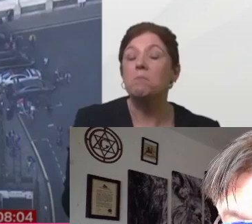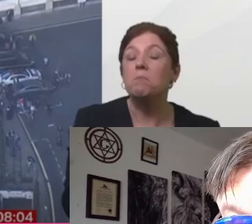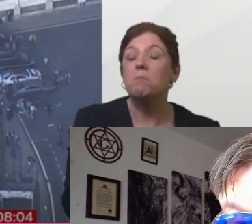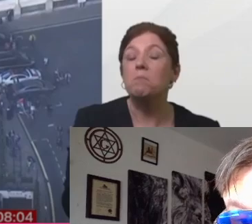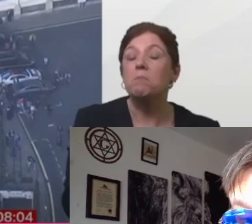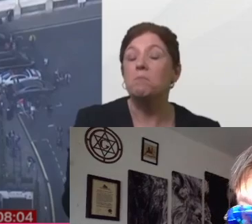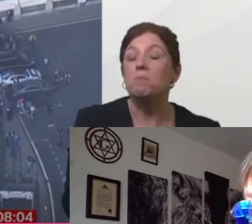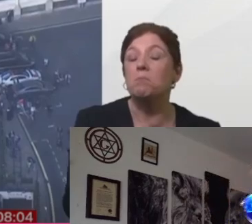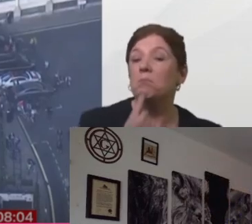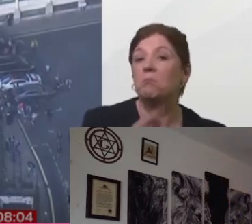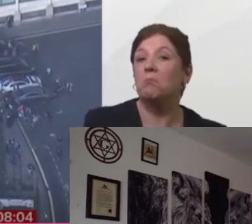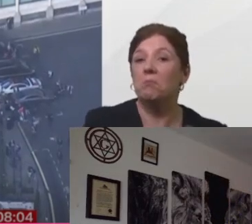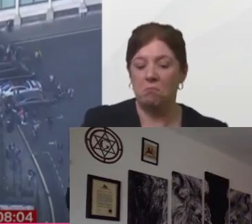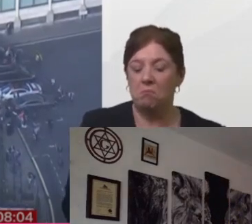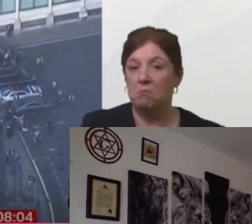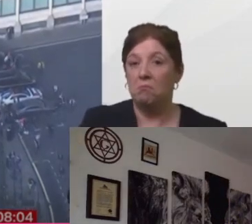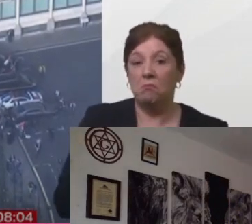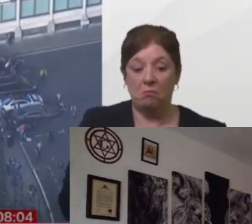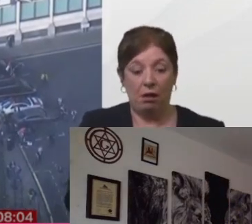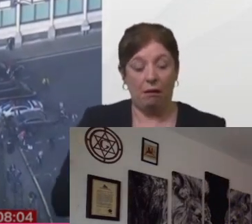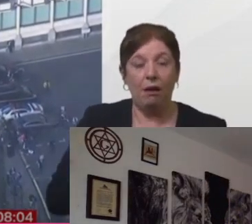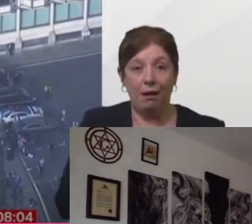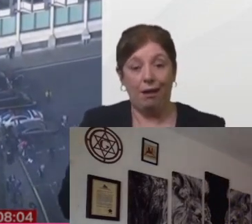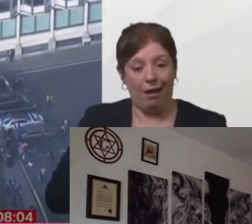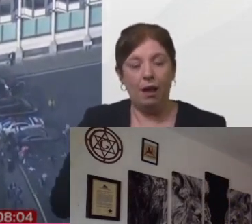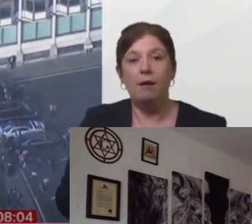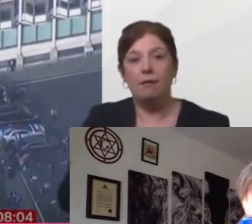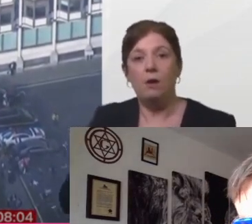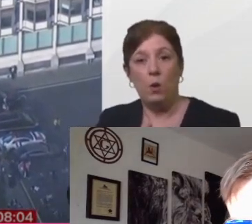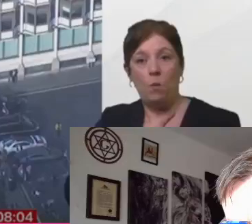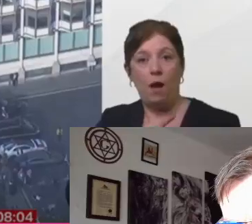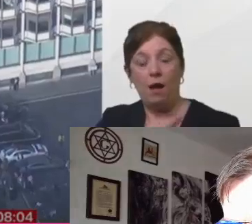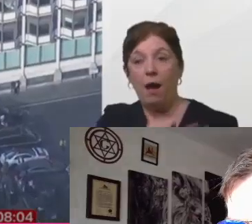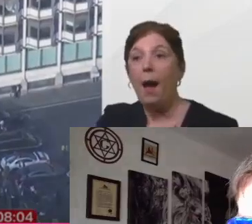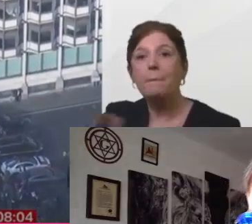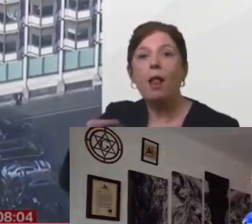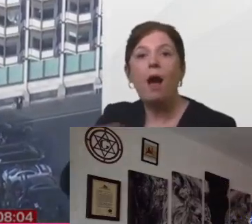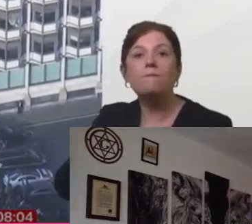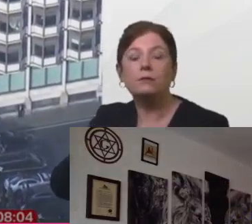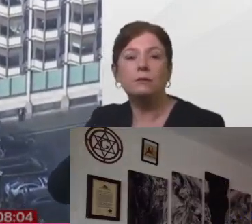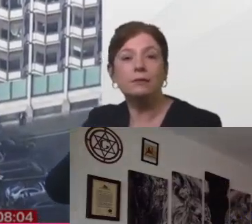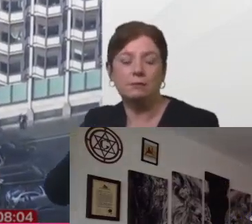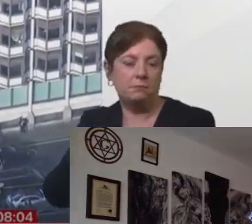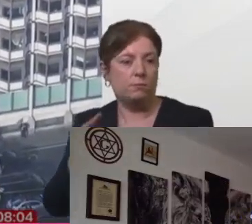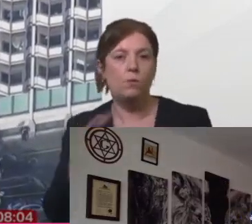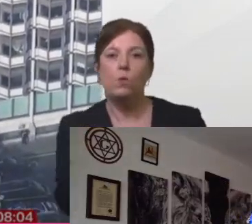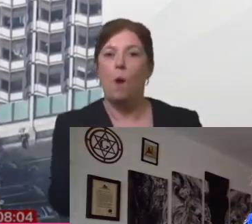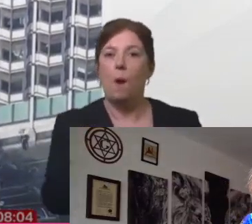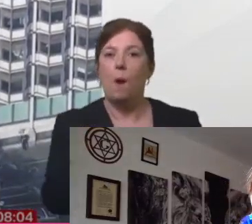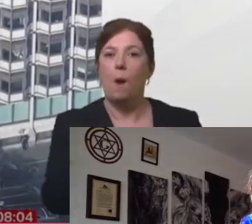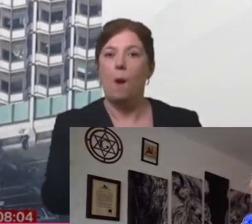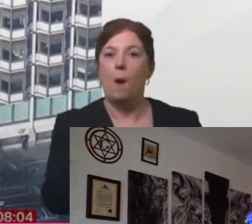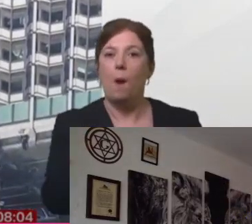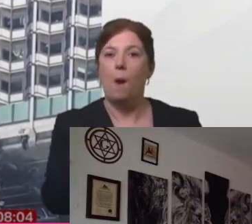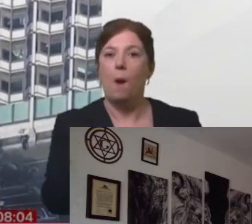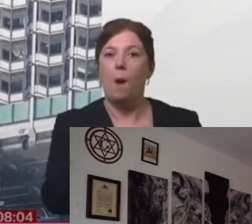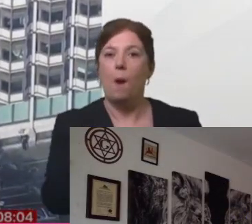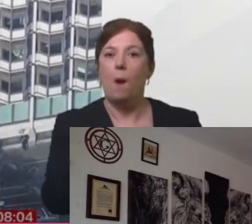subverting democracy. They can be identified and marginalised. Or their democracy, actually, as if they've got a monopoly. It's like,